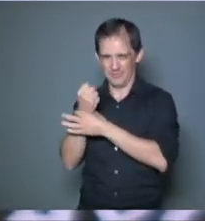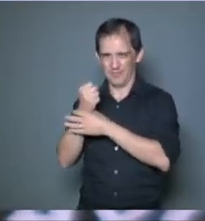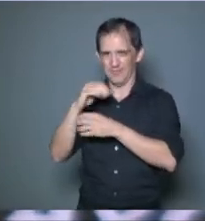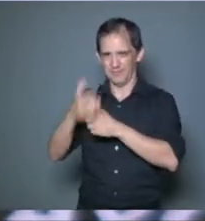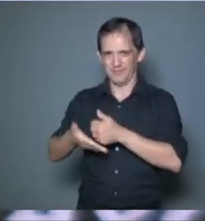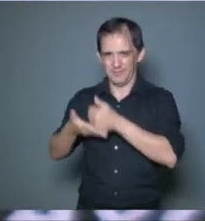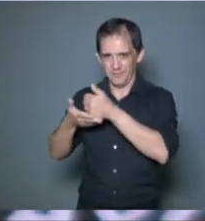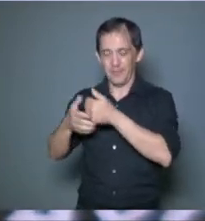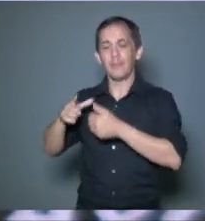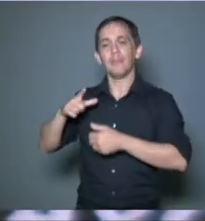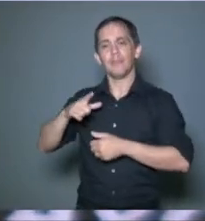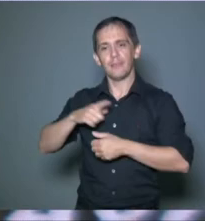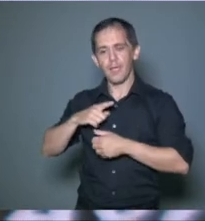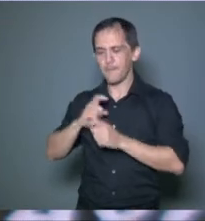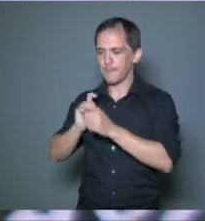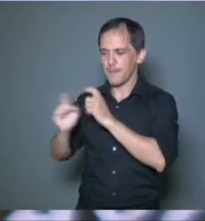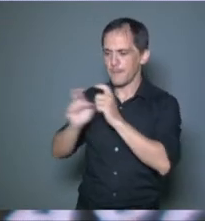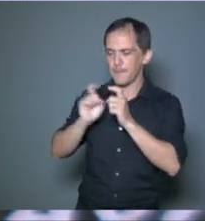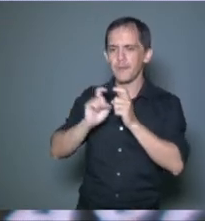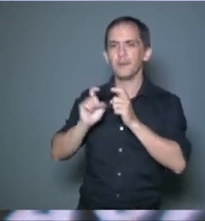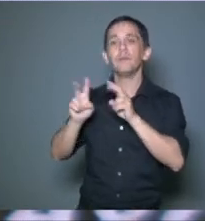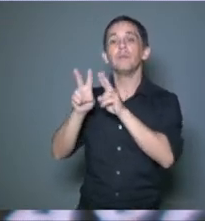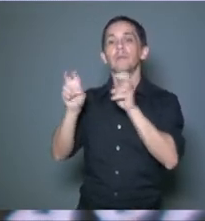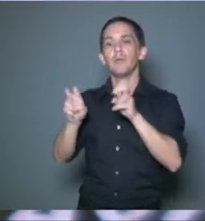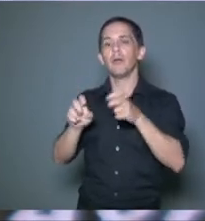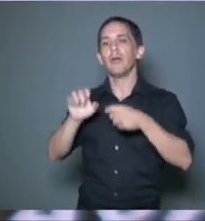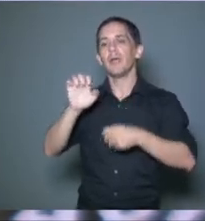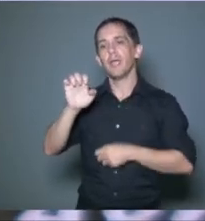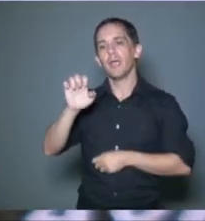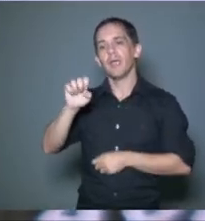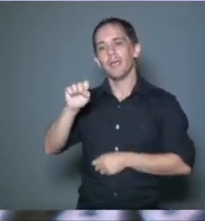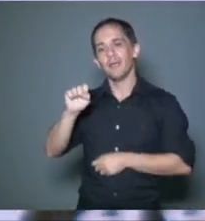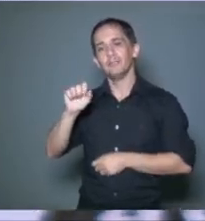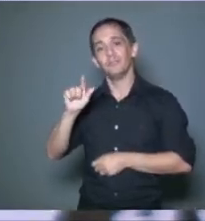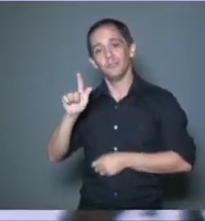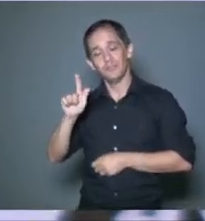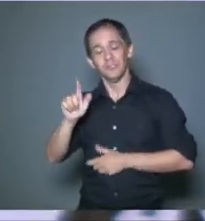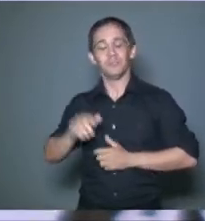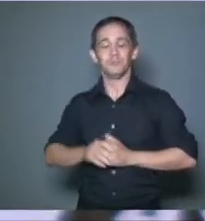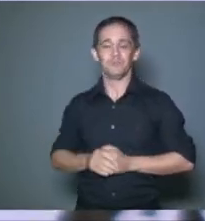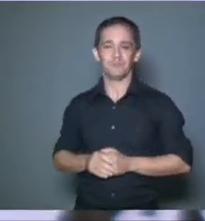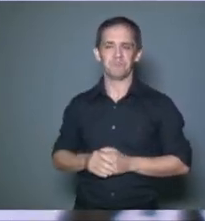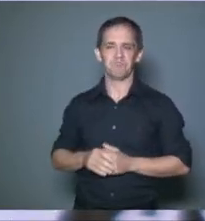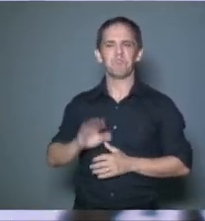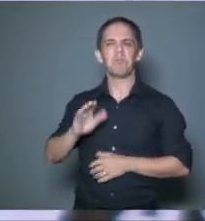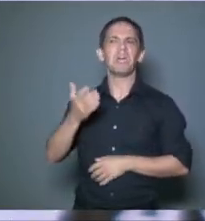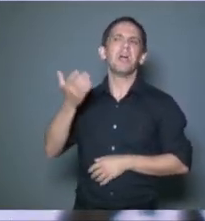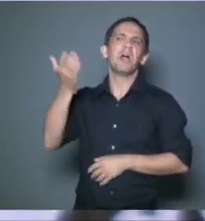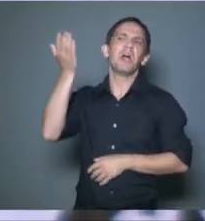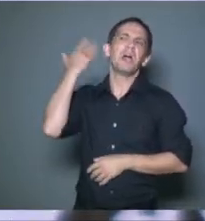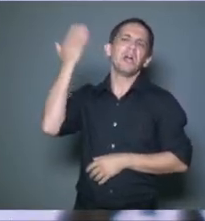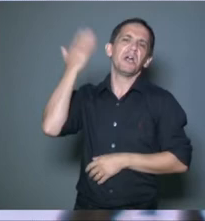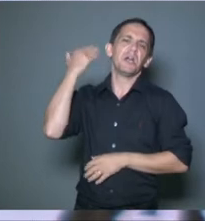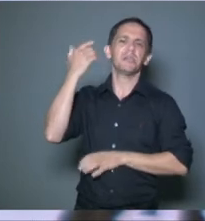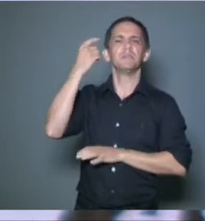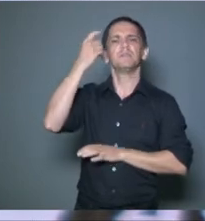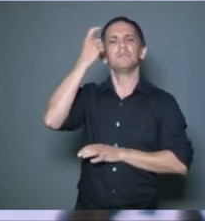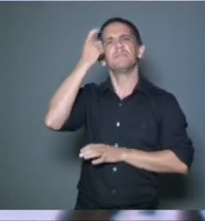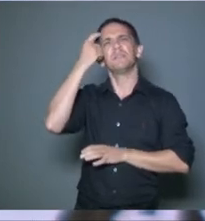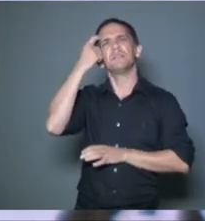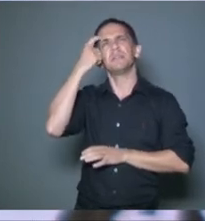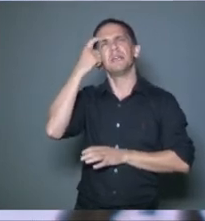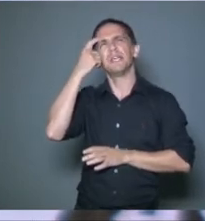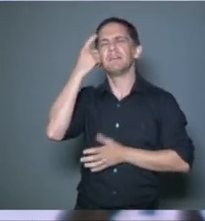ESG agenda. But at that time, we would jokingly say that sustainability was not